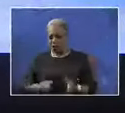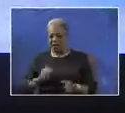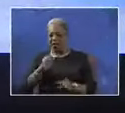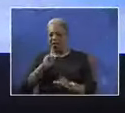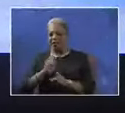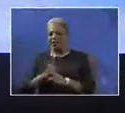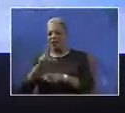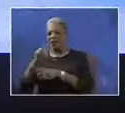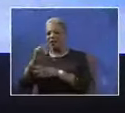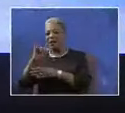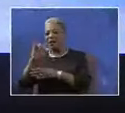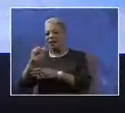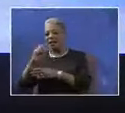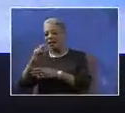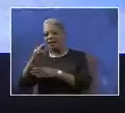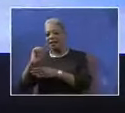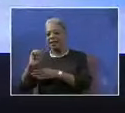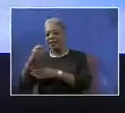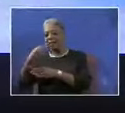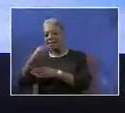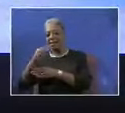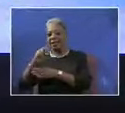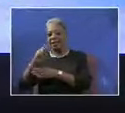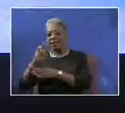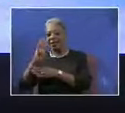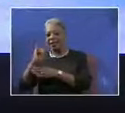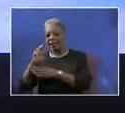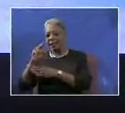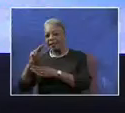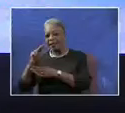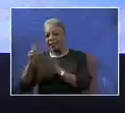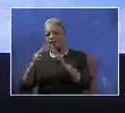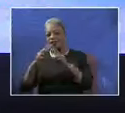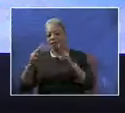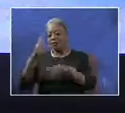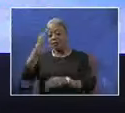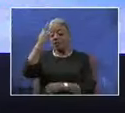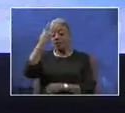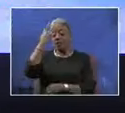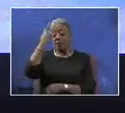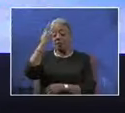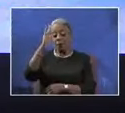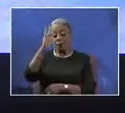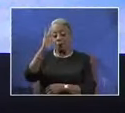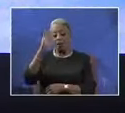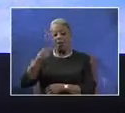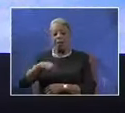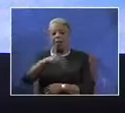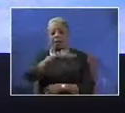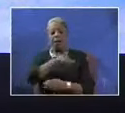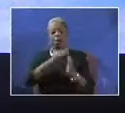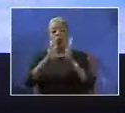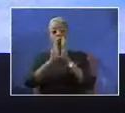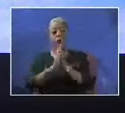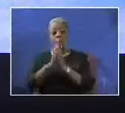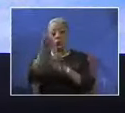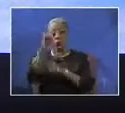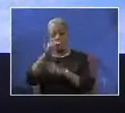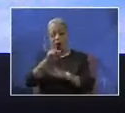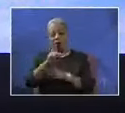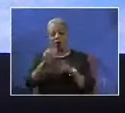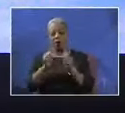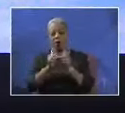a nurturer, and very brilliant. And I want her to know, Diane, that we're praying for you with